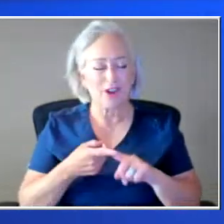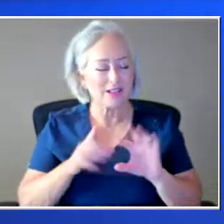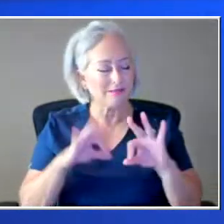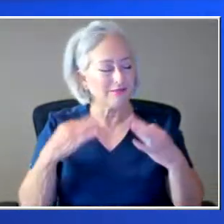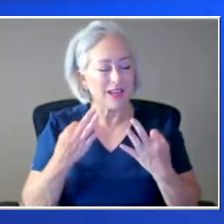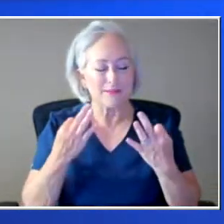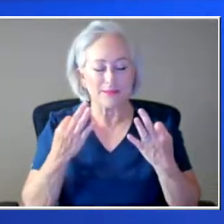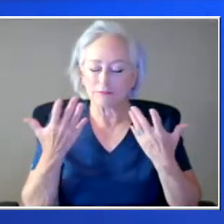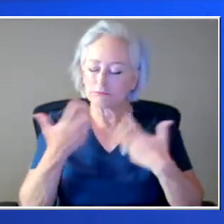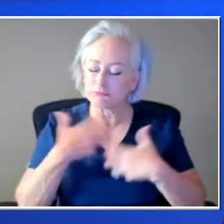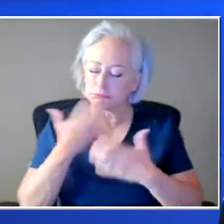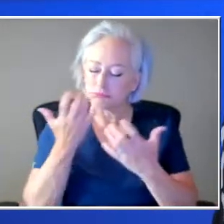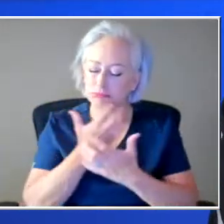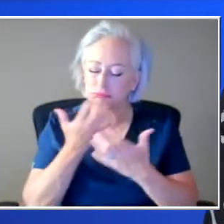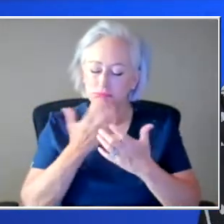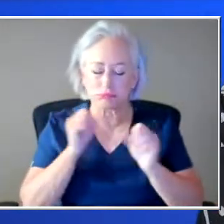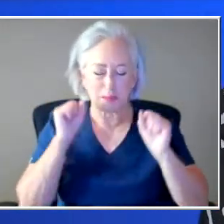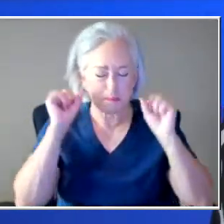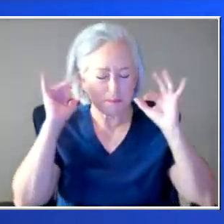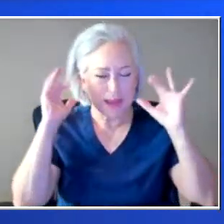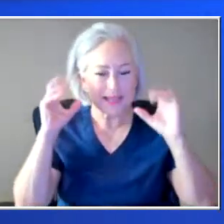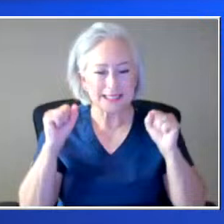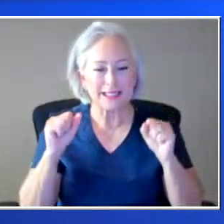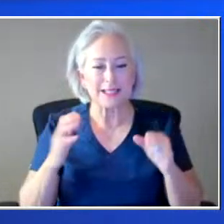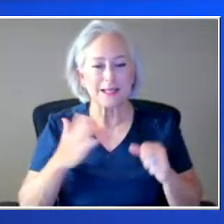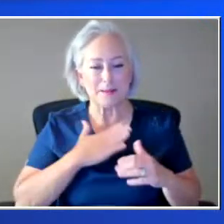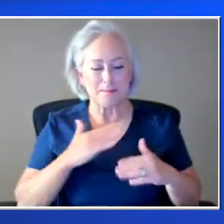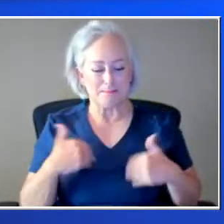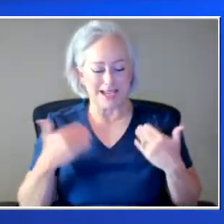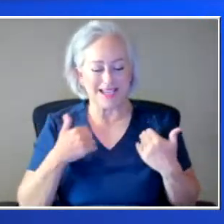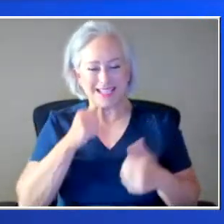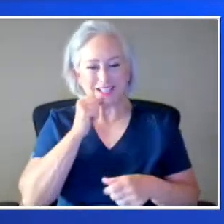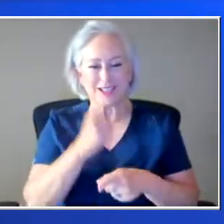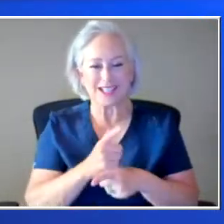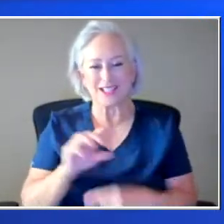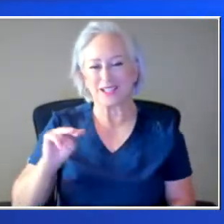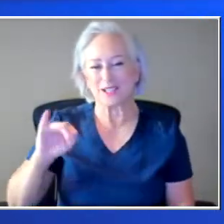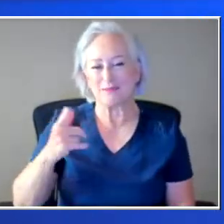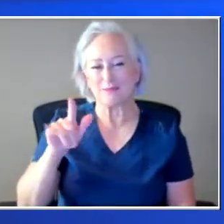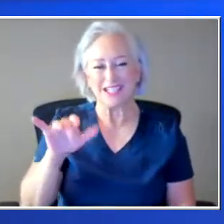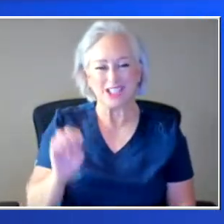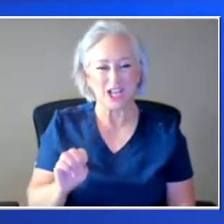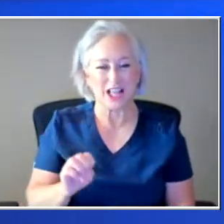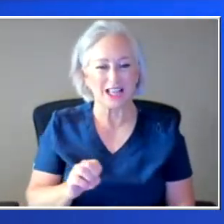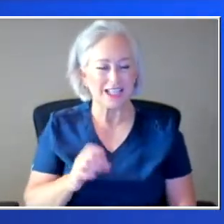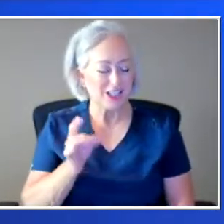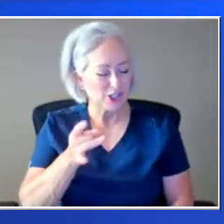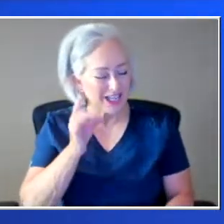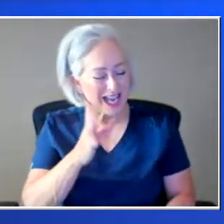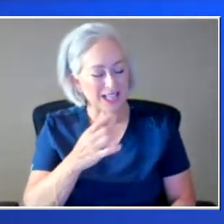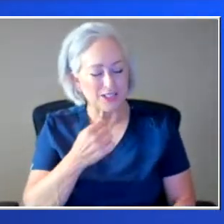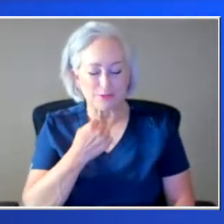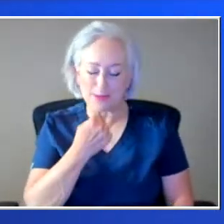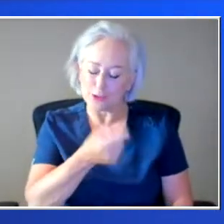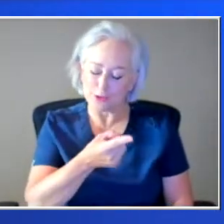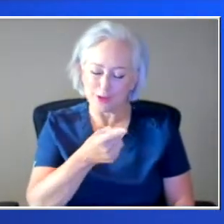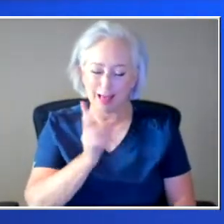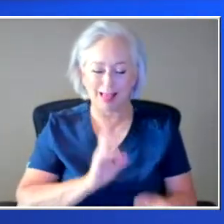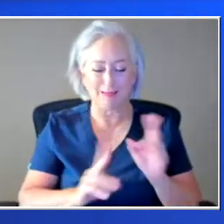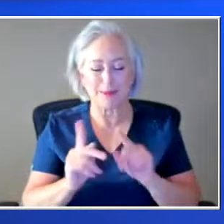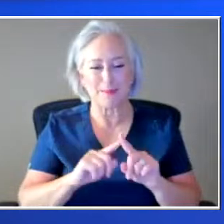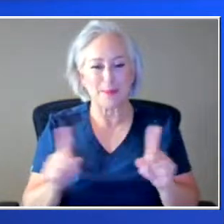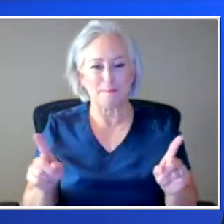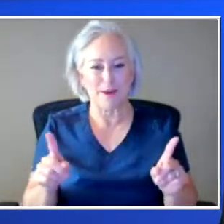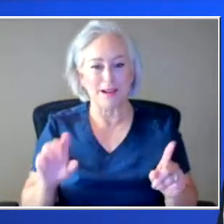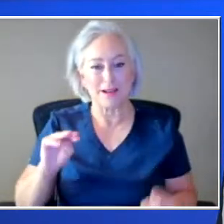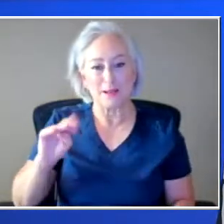My younger sister, can I say her name? Yeah. Michelle. She hates for me to tell people that, but she had